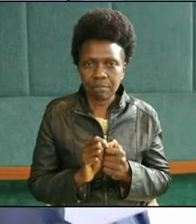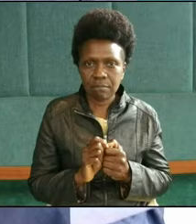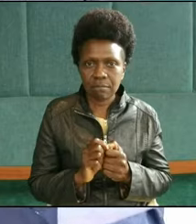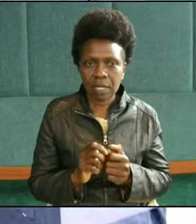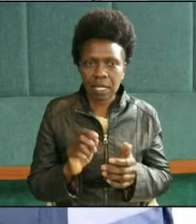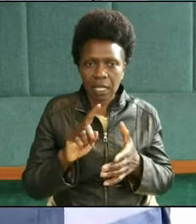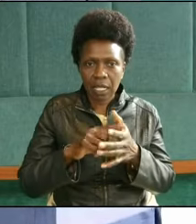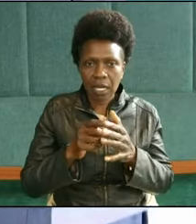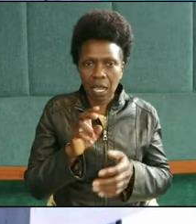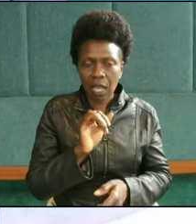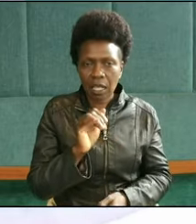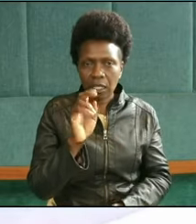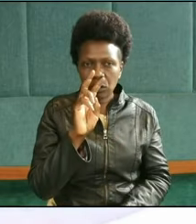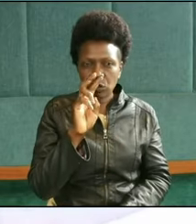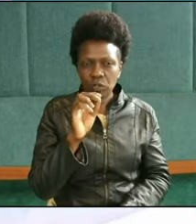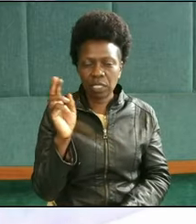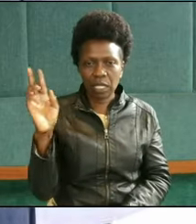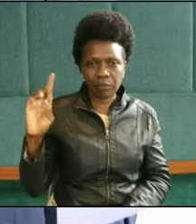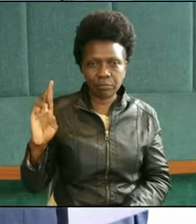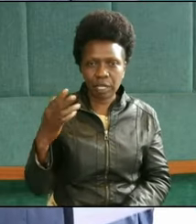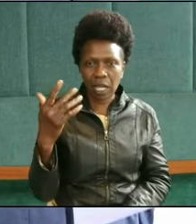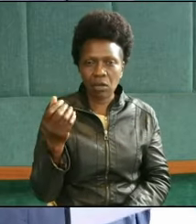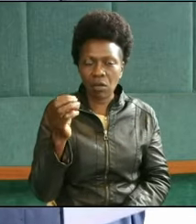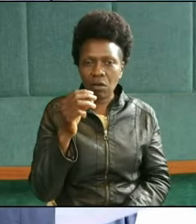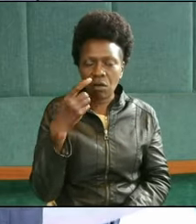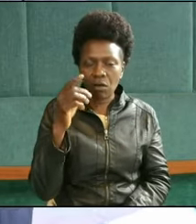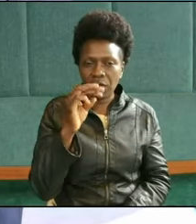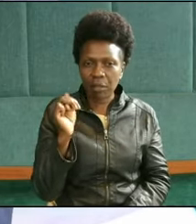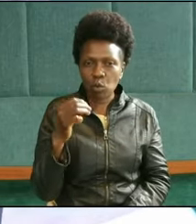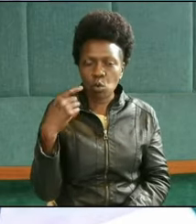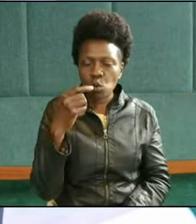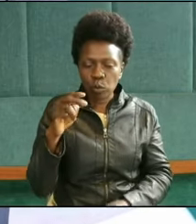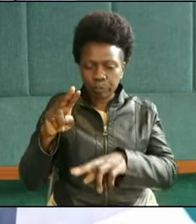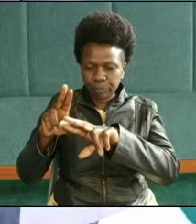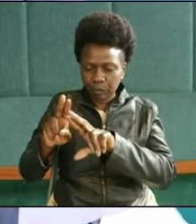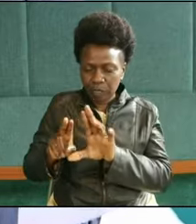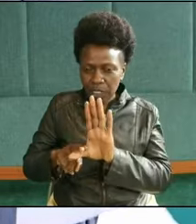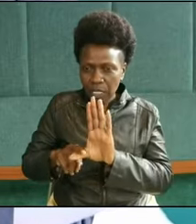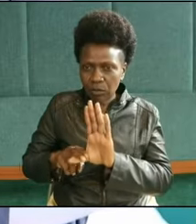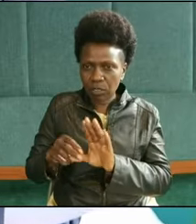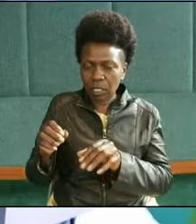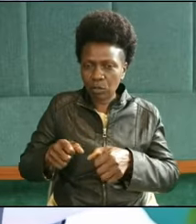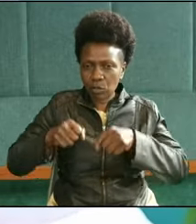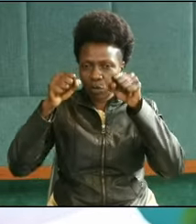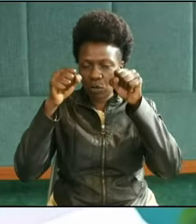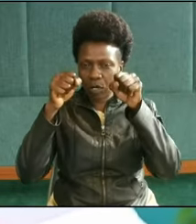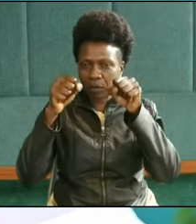"Then I saw in the right hand of him who sat on the throne a scroll